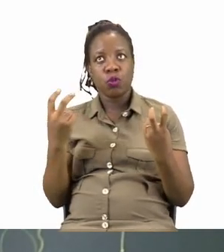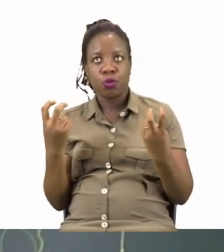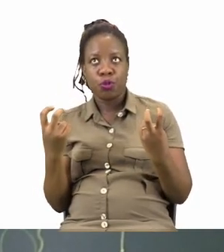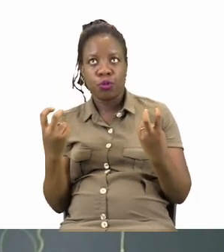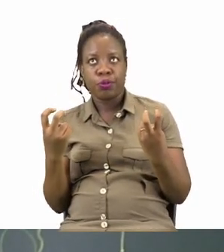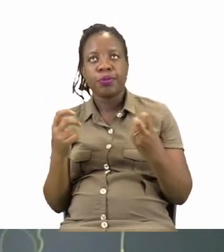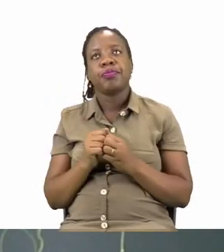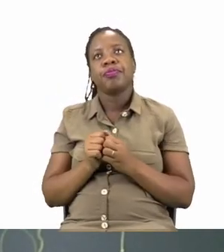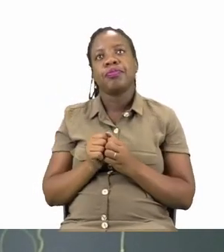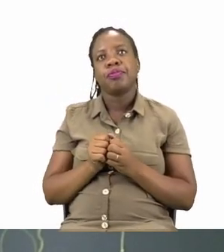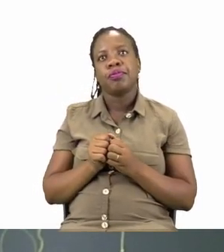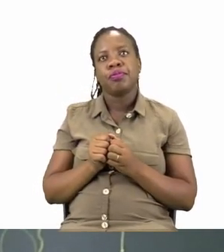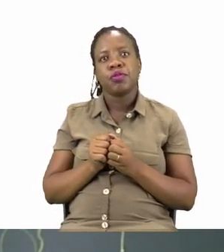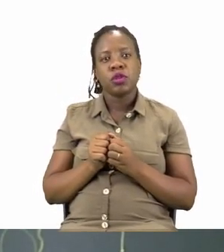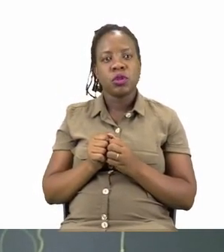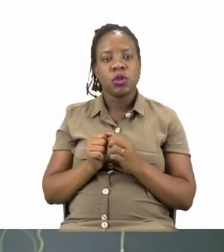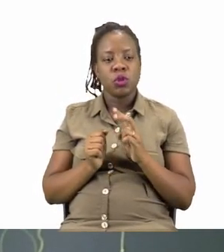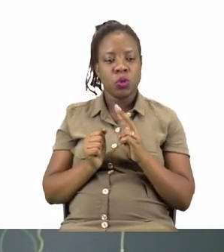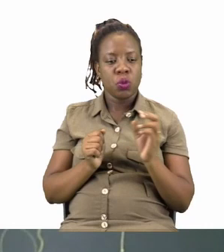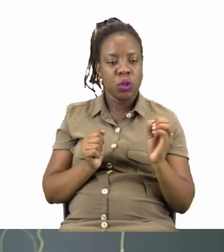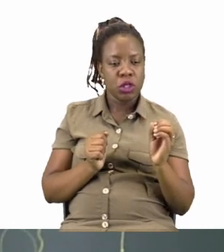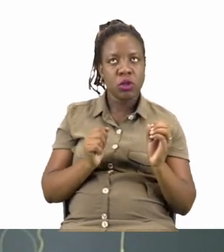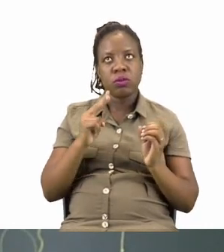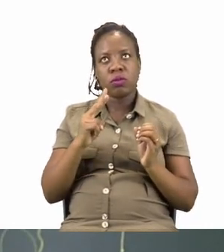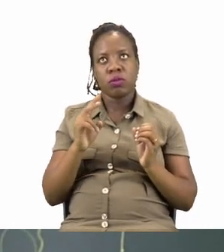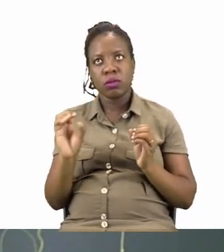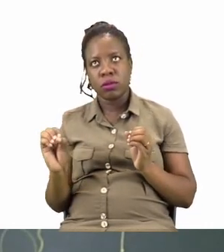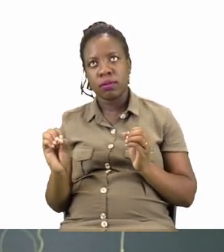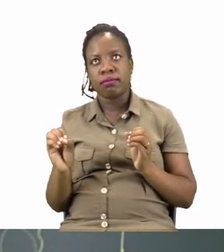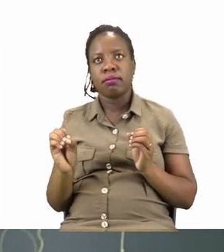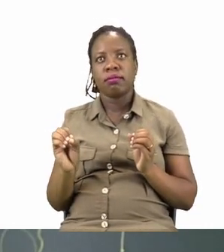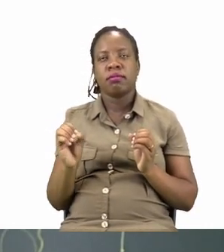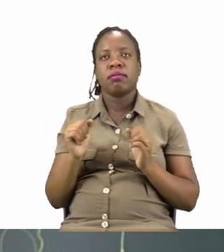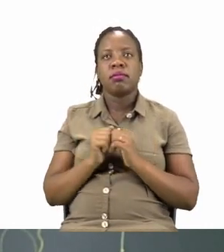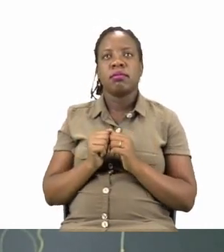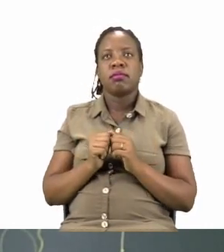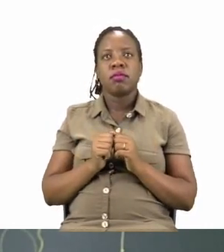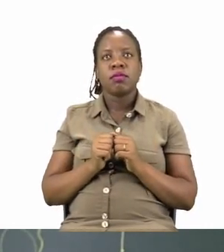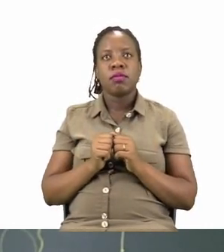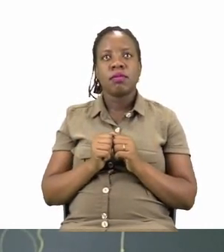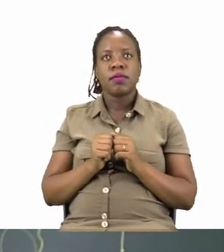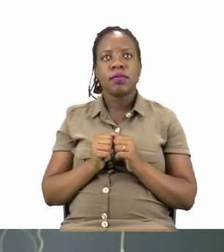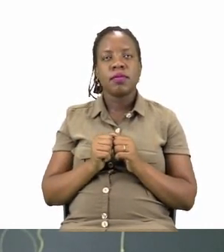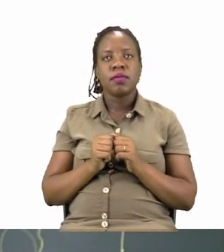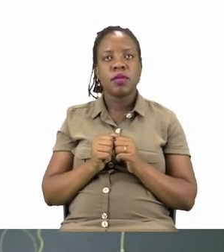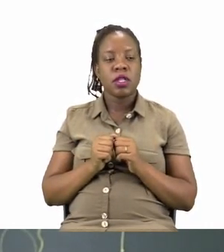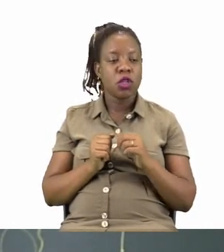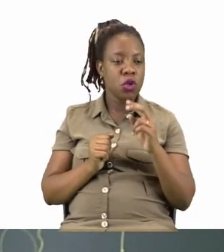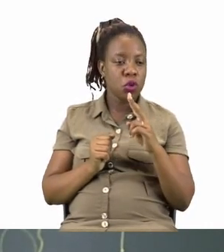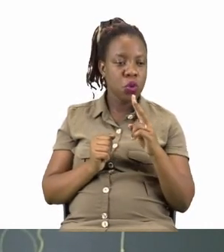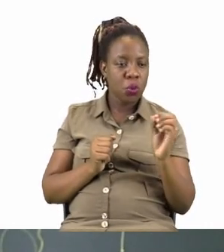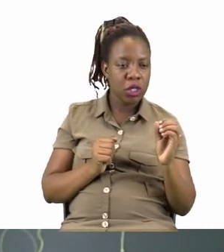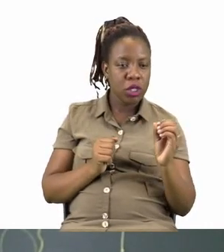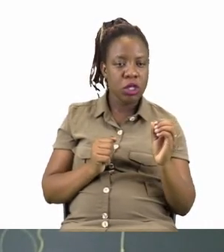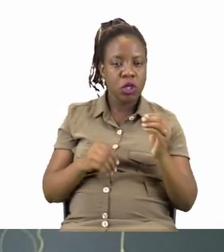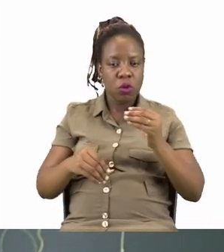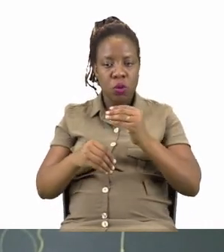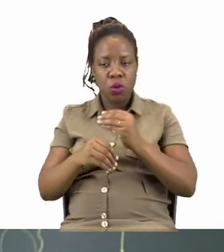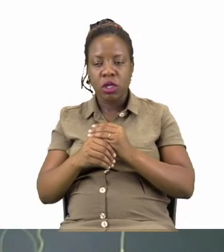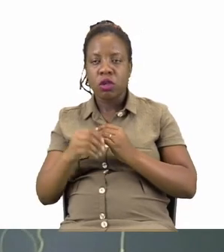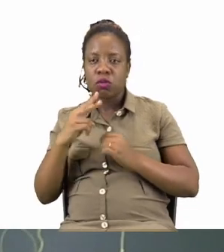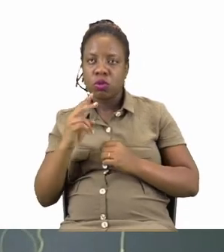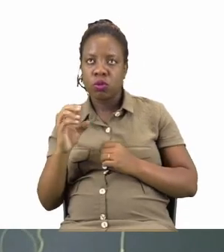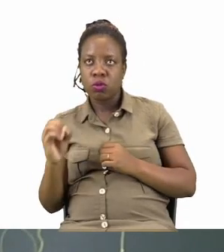equal numbers. 20 plus 20, and that is equal to